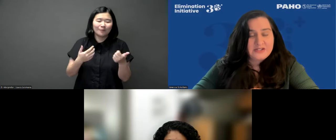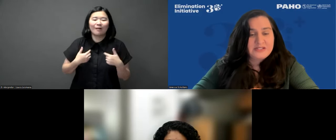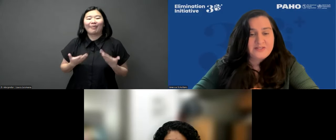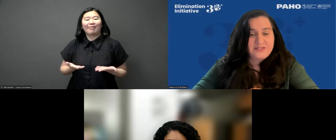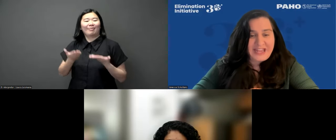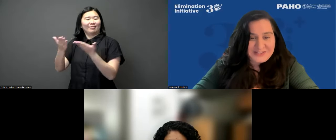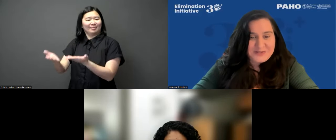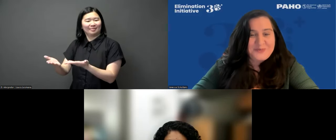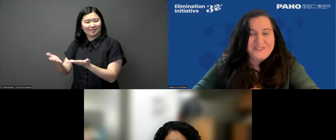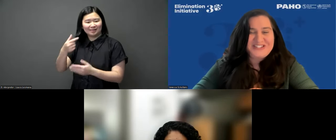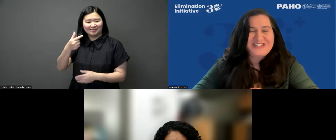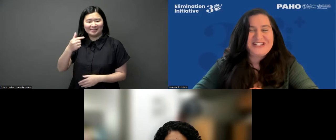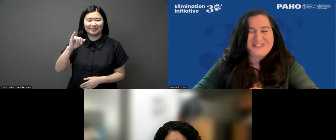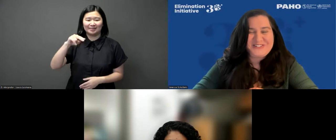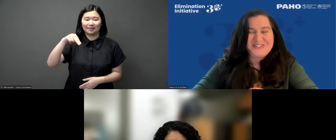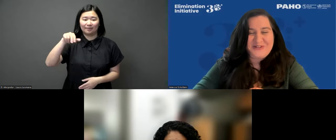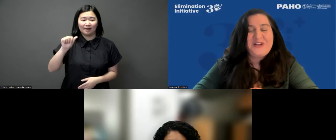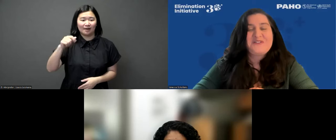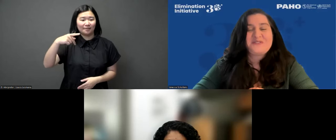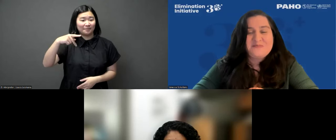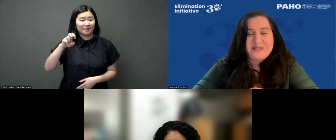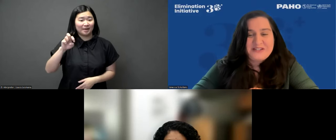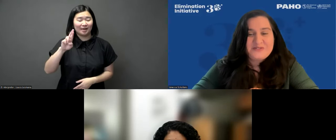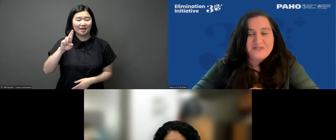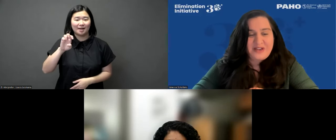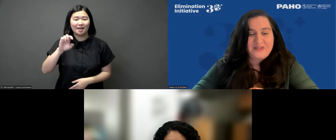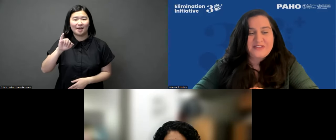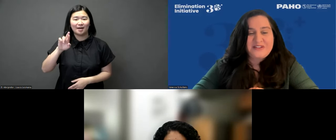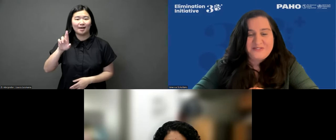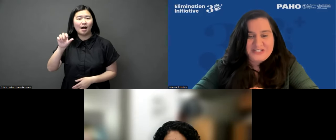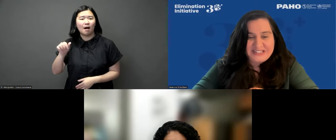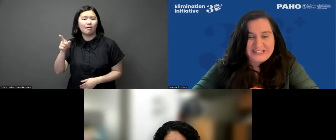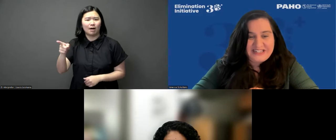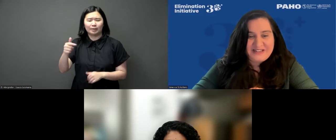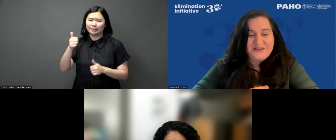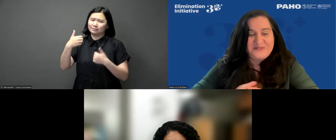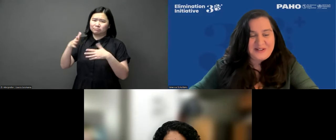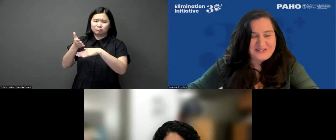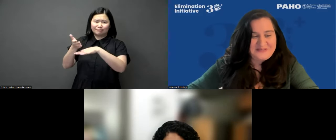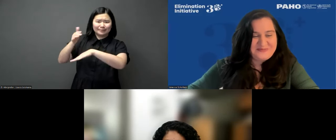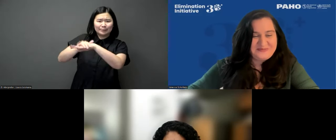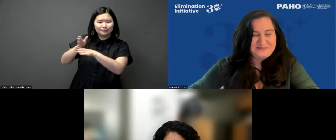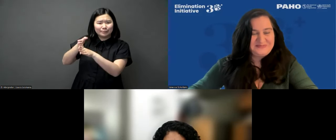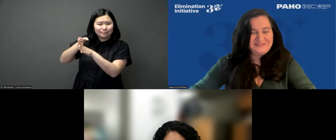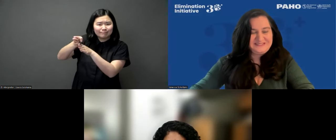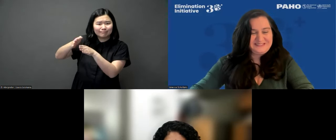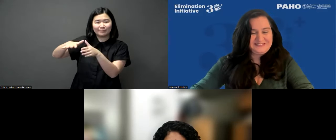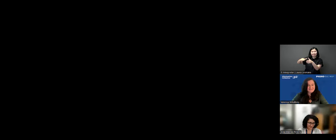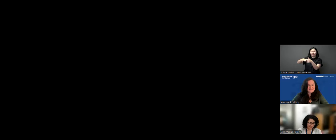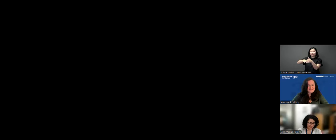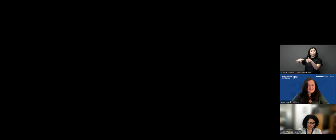National Agency of Cancer Prevention and Control from the Ministry of Health of Chile. Welcome.